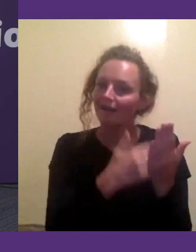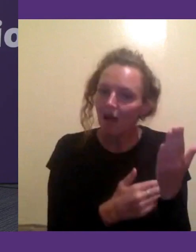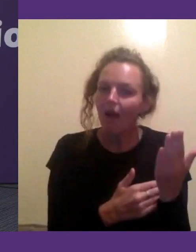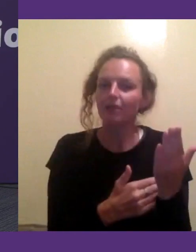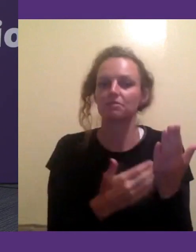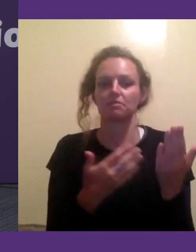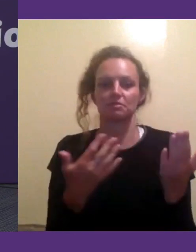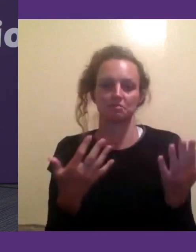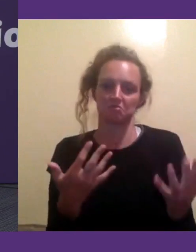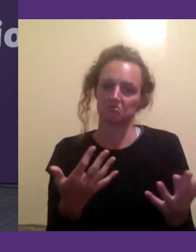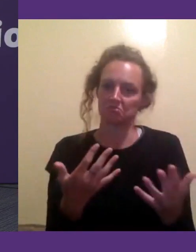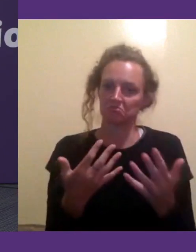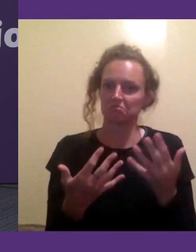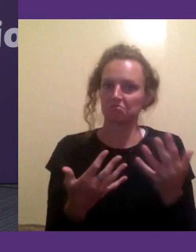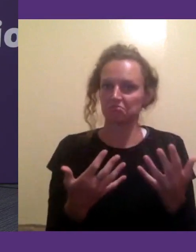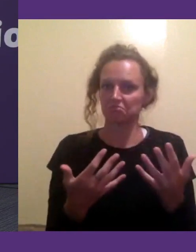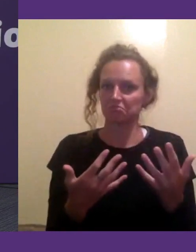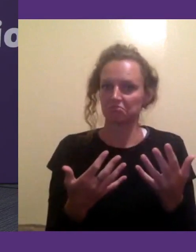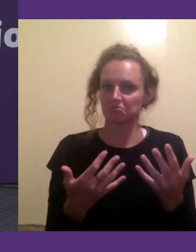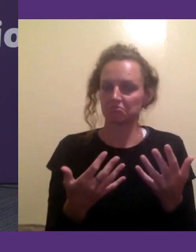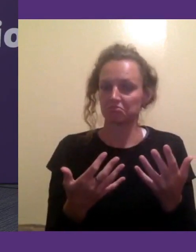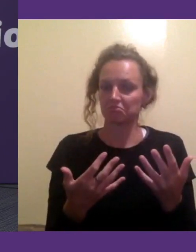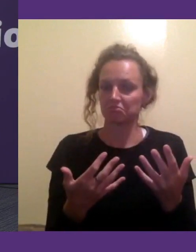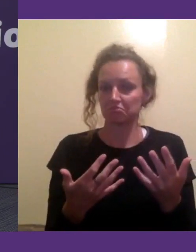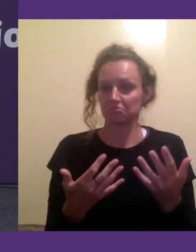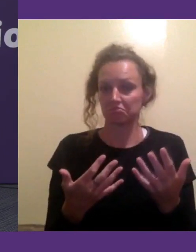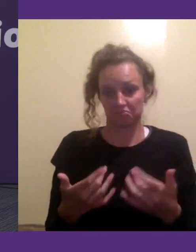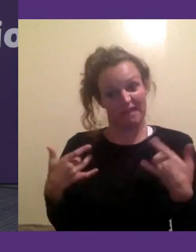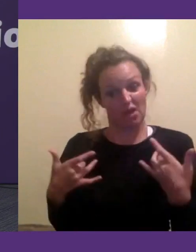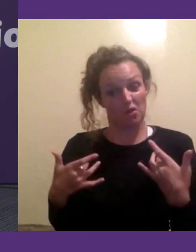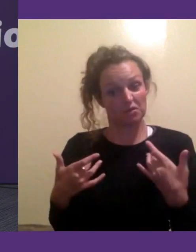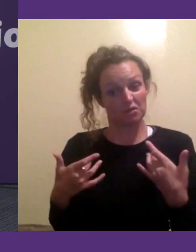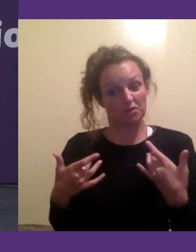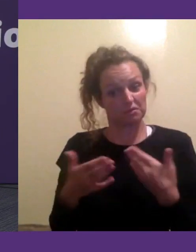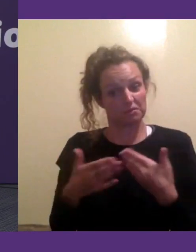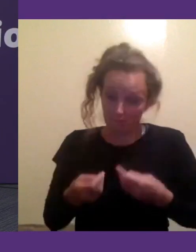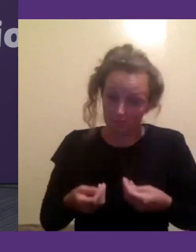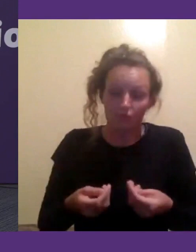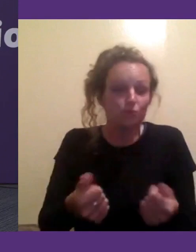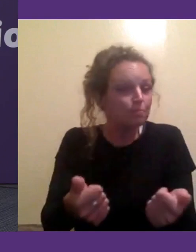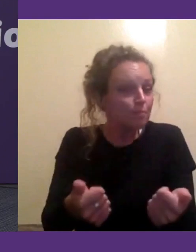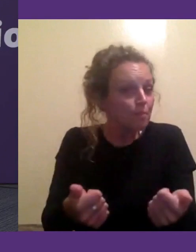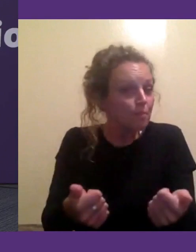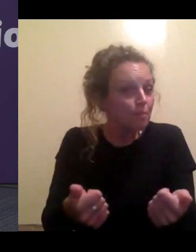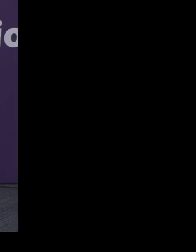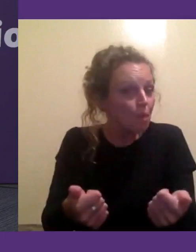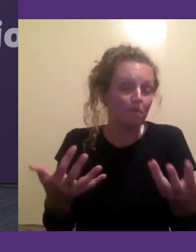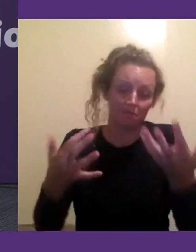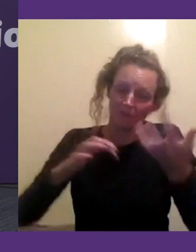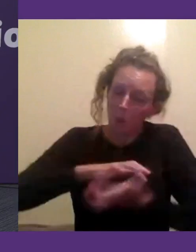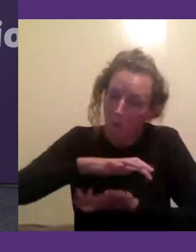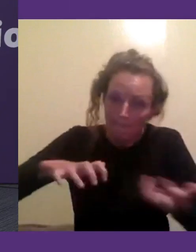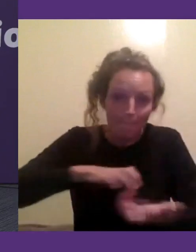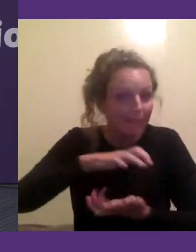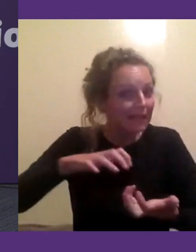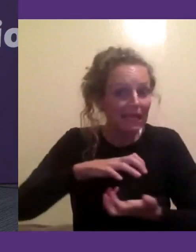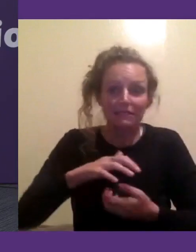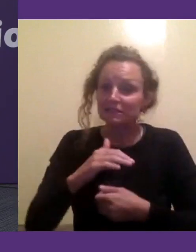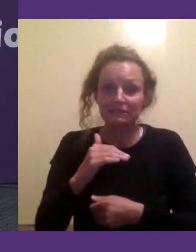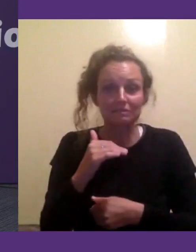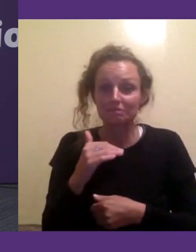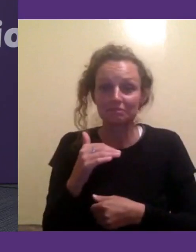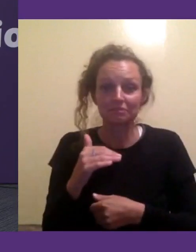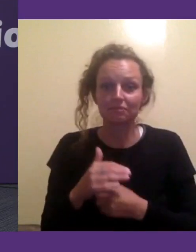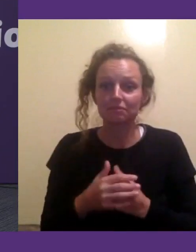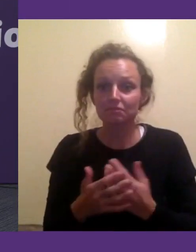I don't know whether that's how it feels when you're doing it, but you probably still got the lawyers on your back asking you questions. But yeah, I mean, it's always